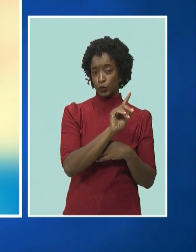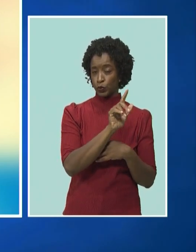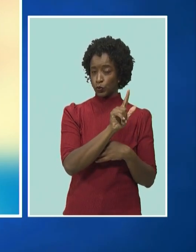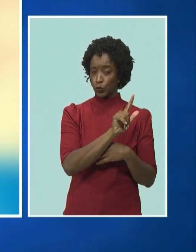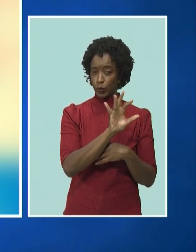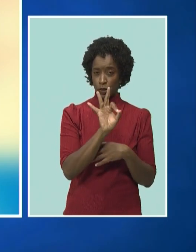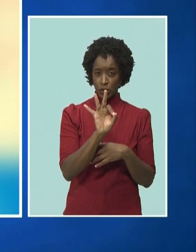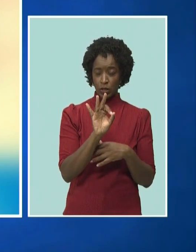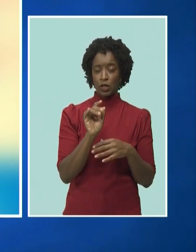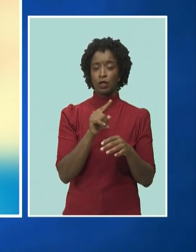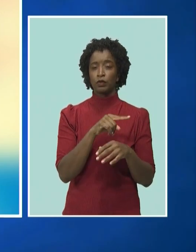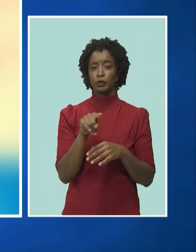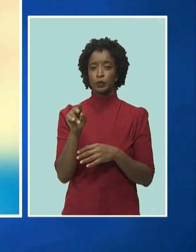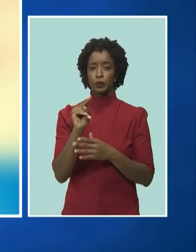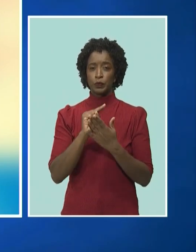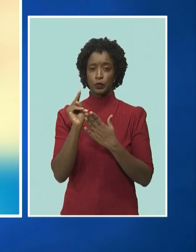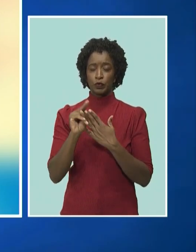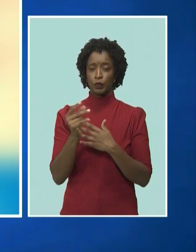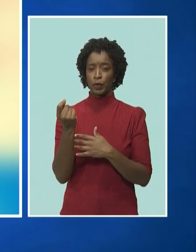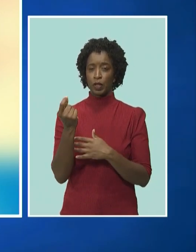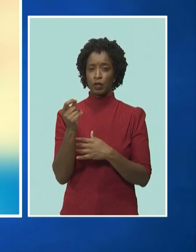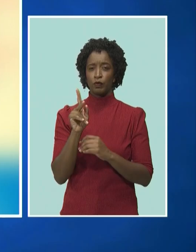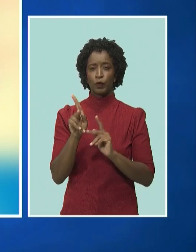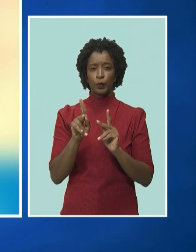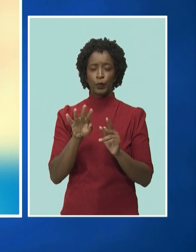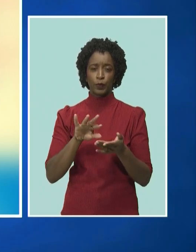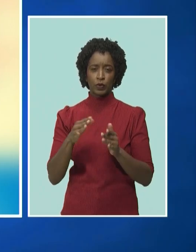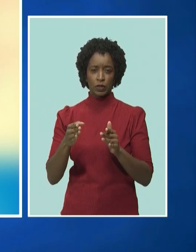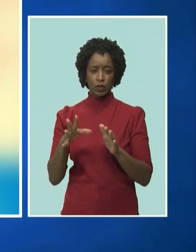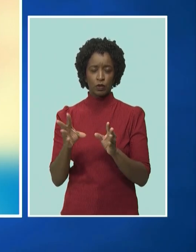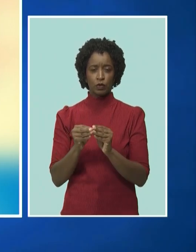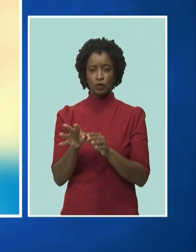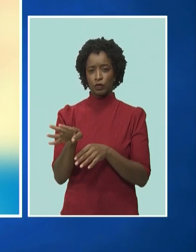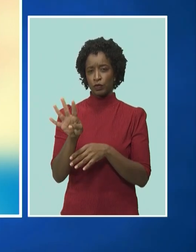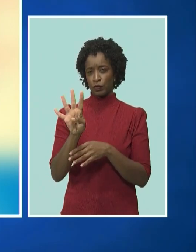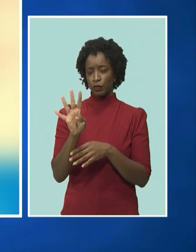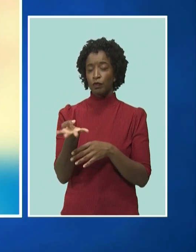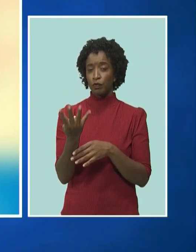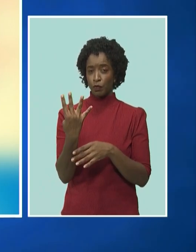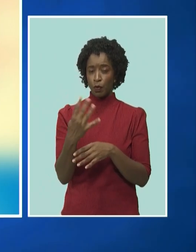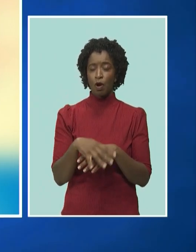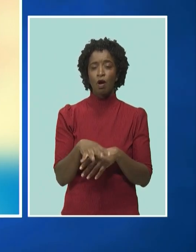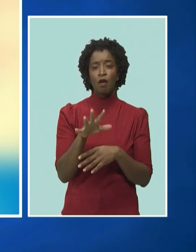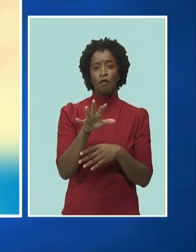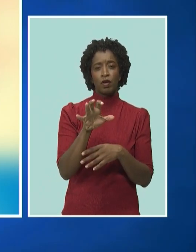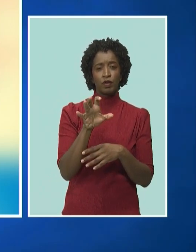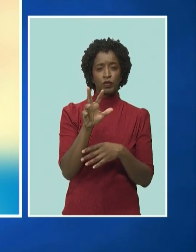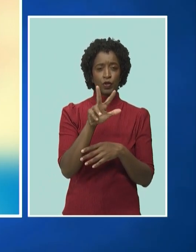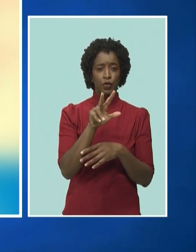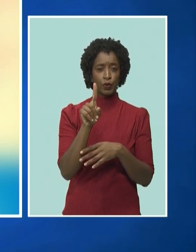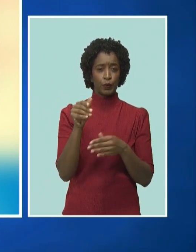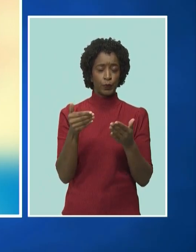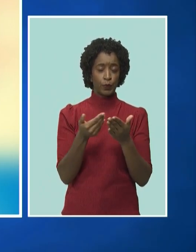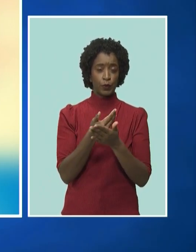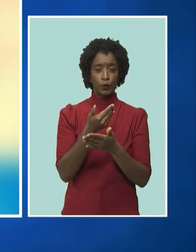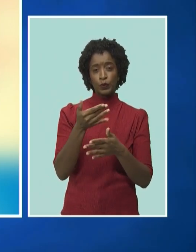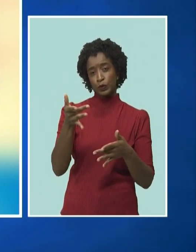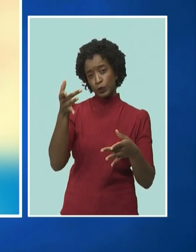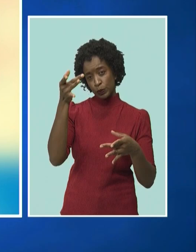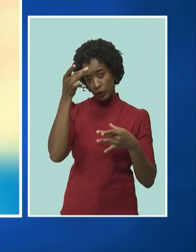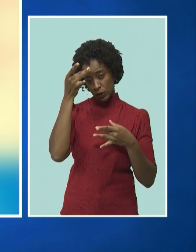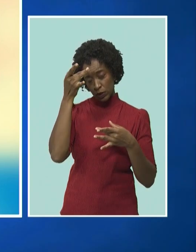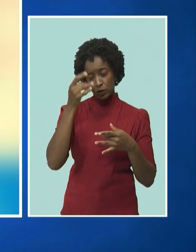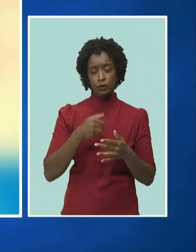4 people died during the period, while the country recorded 531 new COVID cases from 3,795